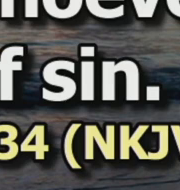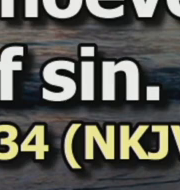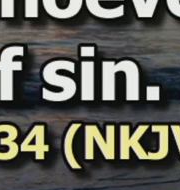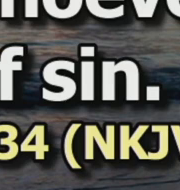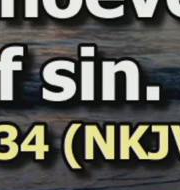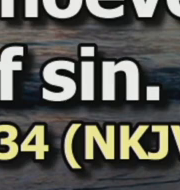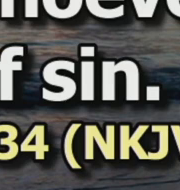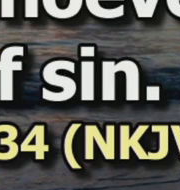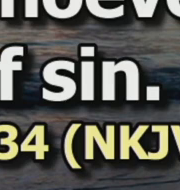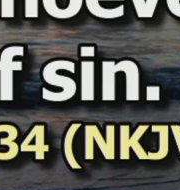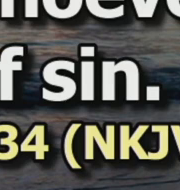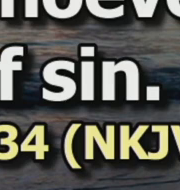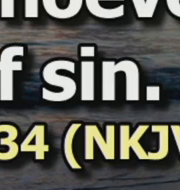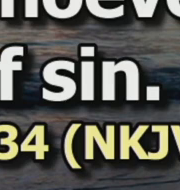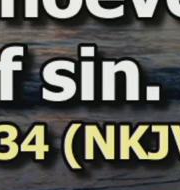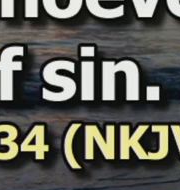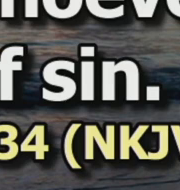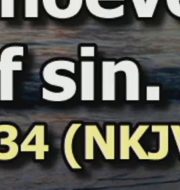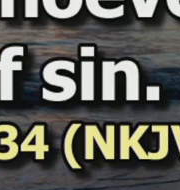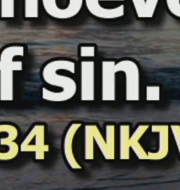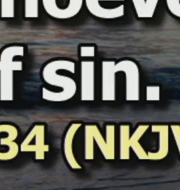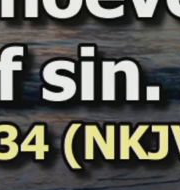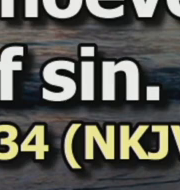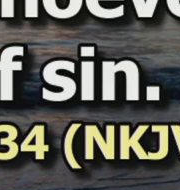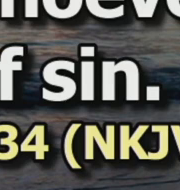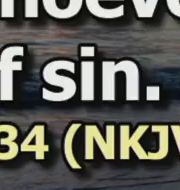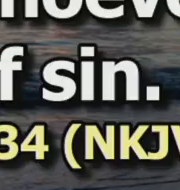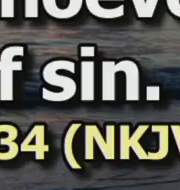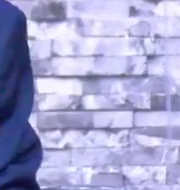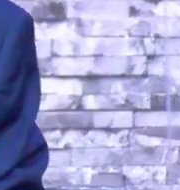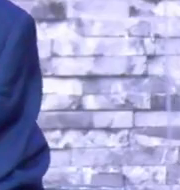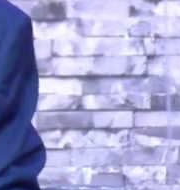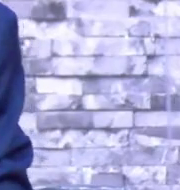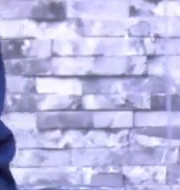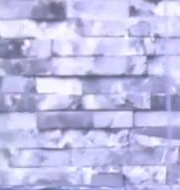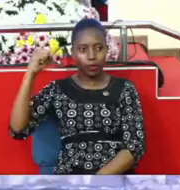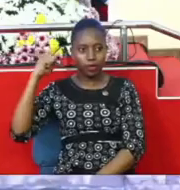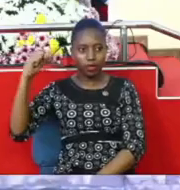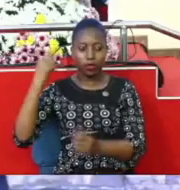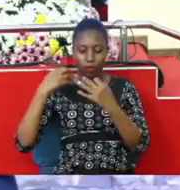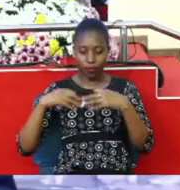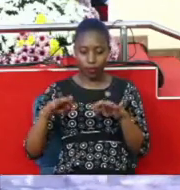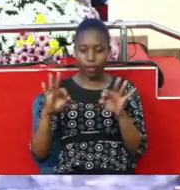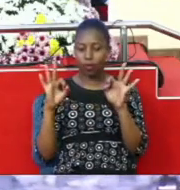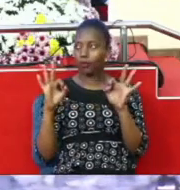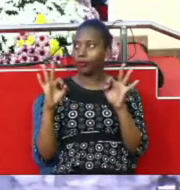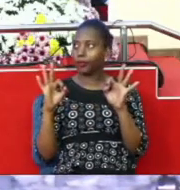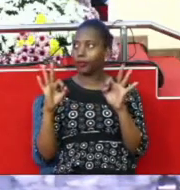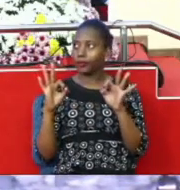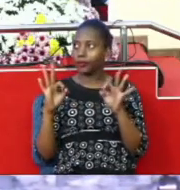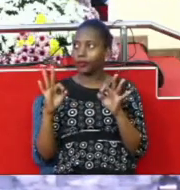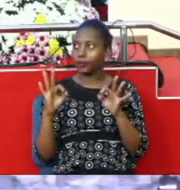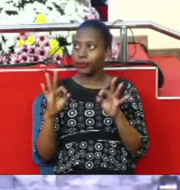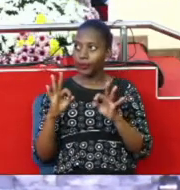But they were talking about political freedom. But the freedom under consideration is the